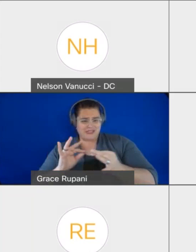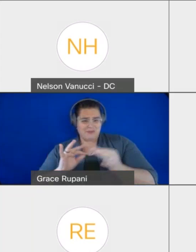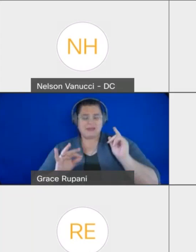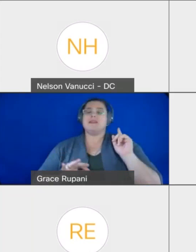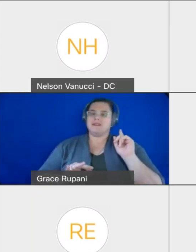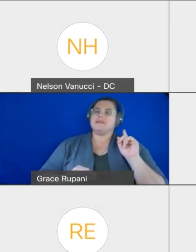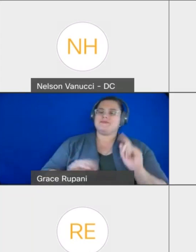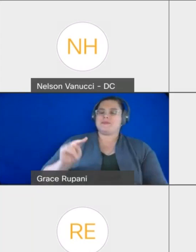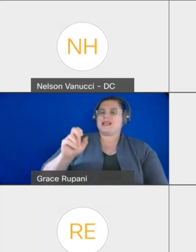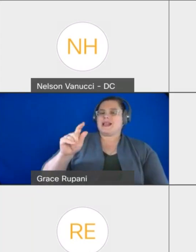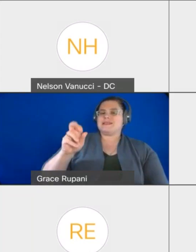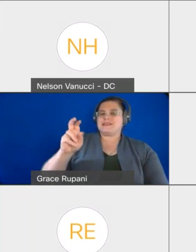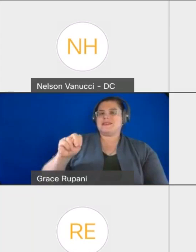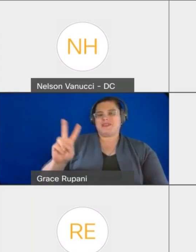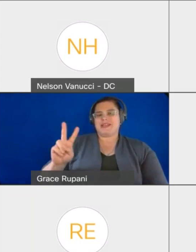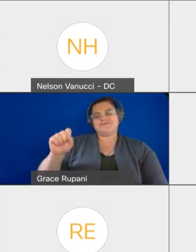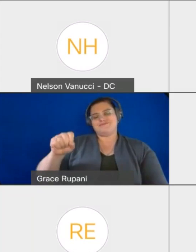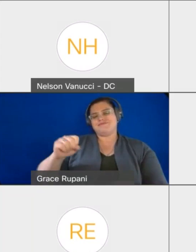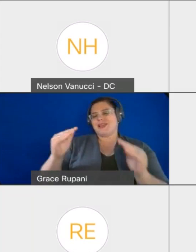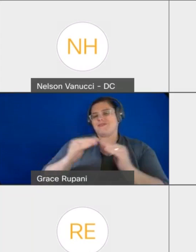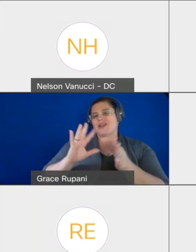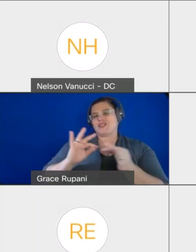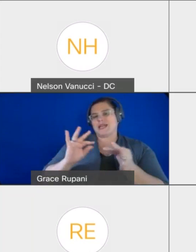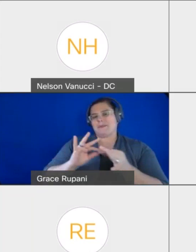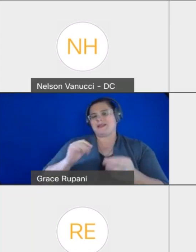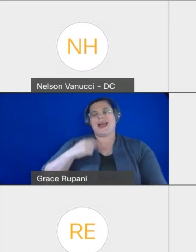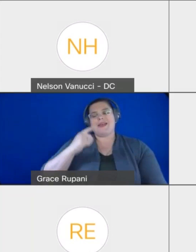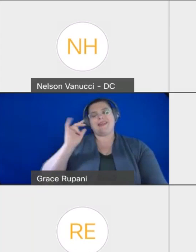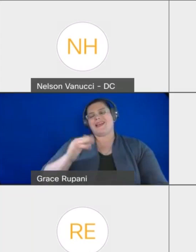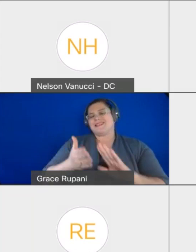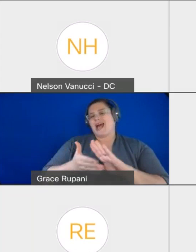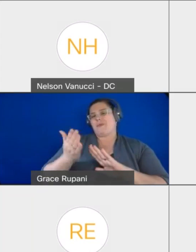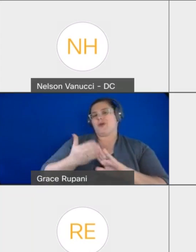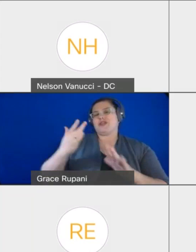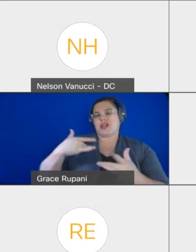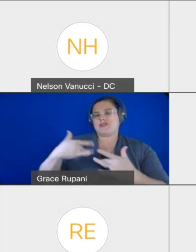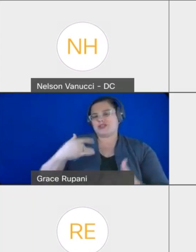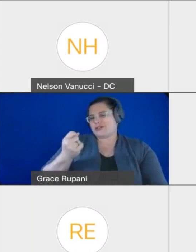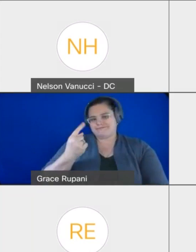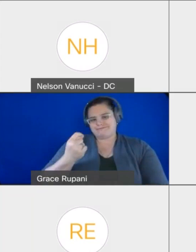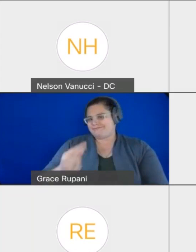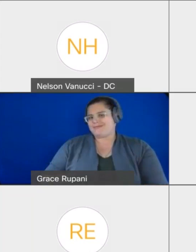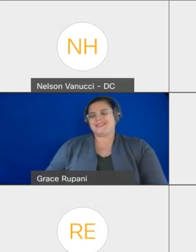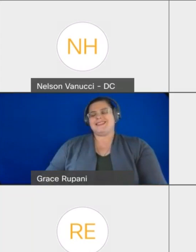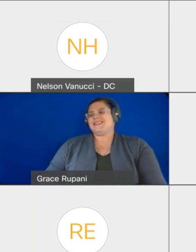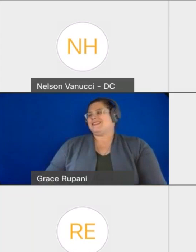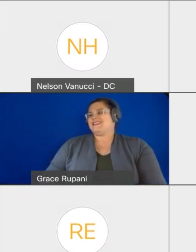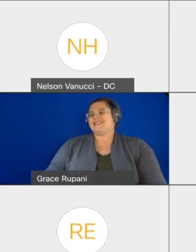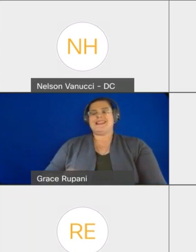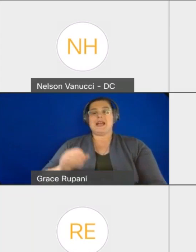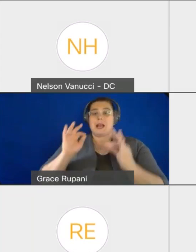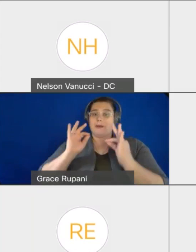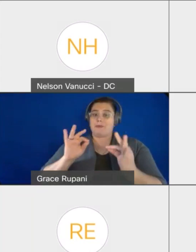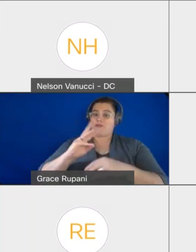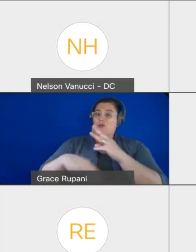statement, Director Reese. I think that's one of those operational things, and where, things in a perfect world on